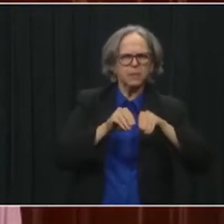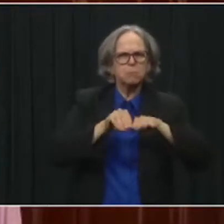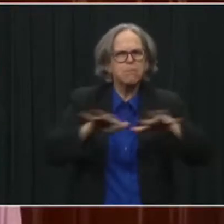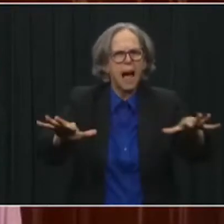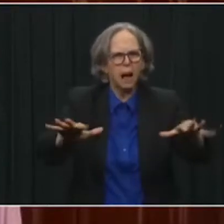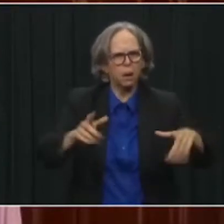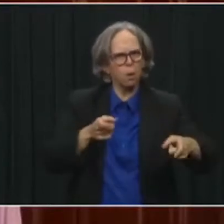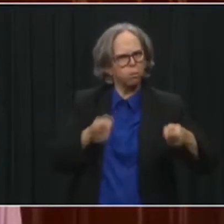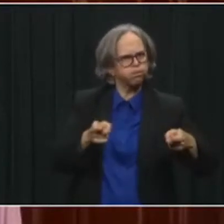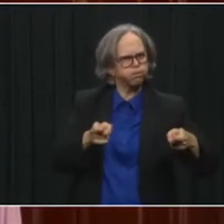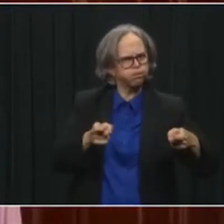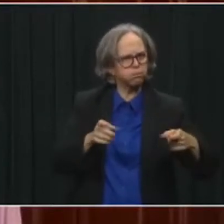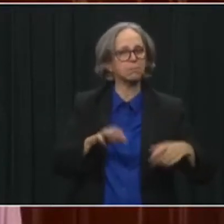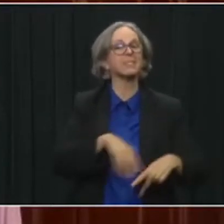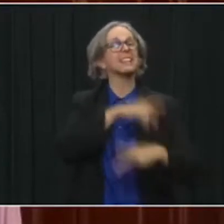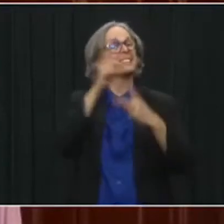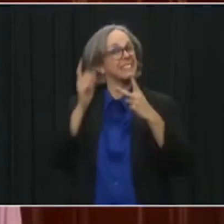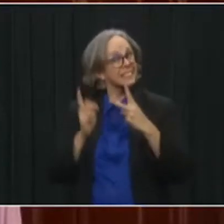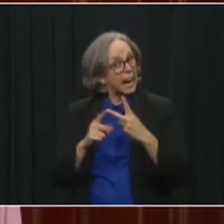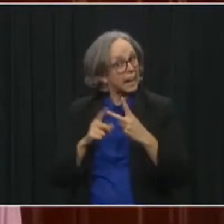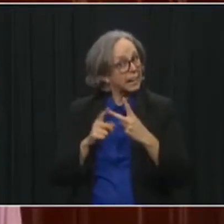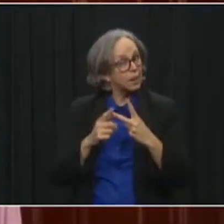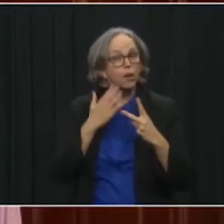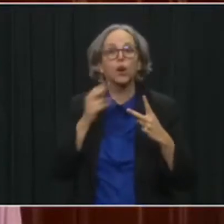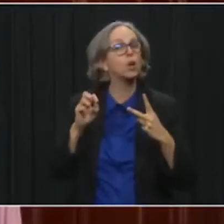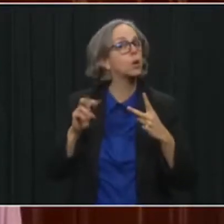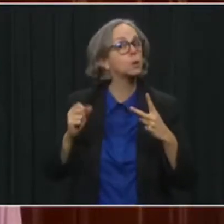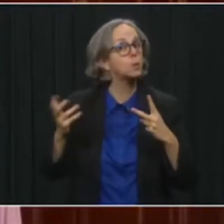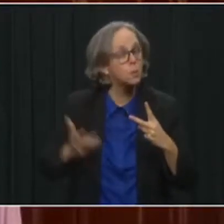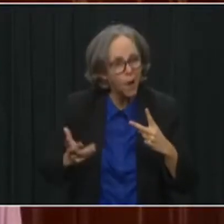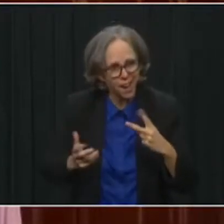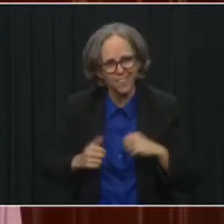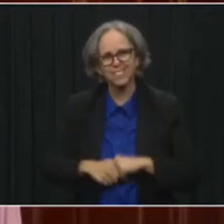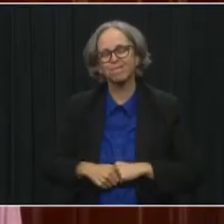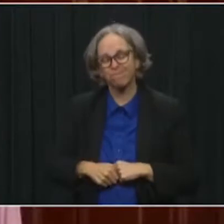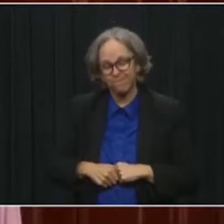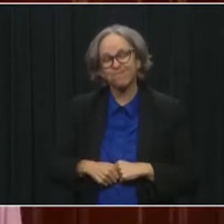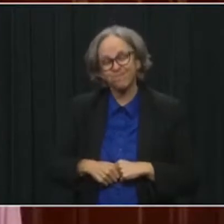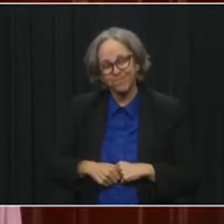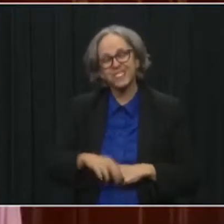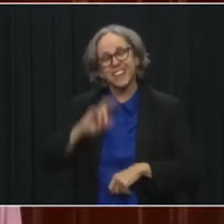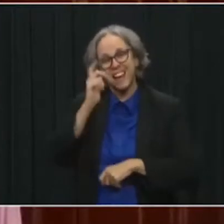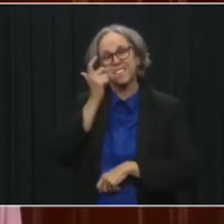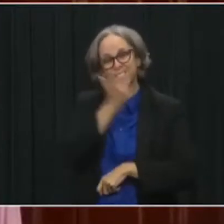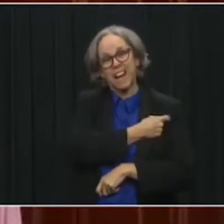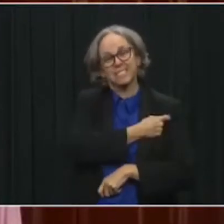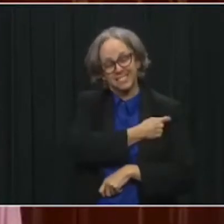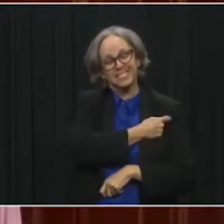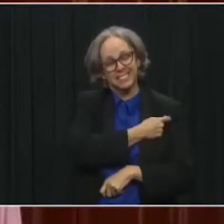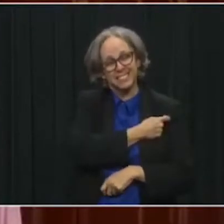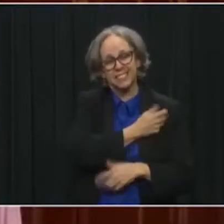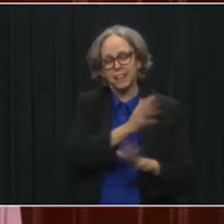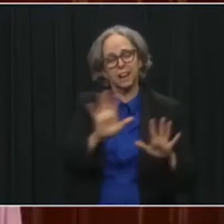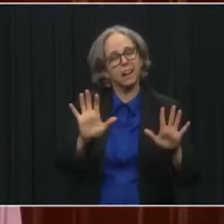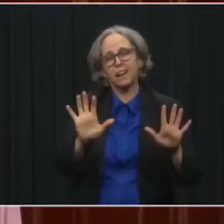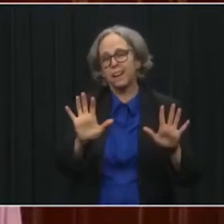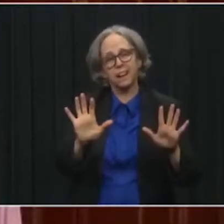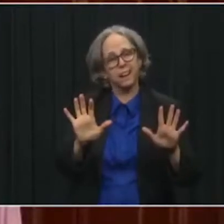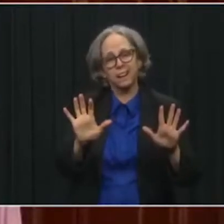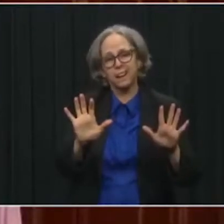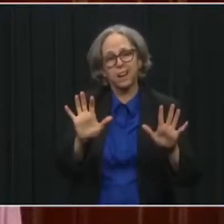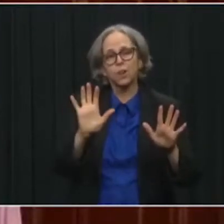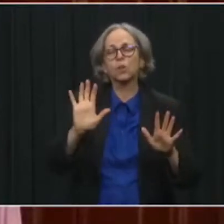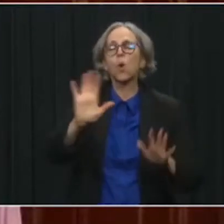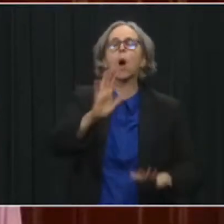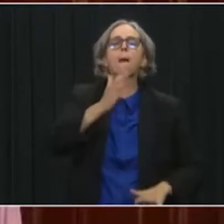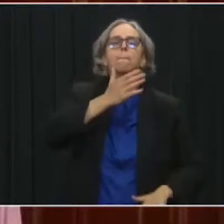out. And secondly, vaccination is without any doubt your best bet, regardless of your age,